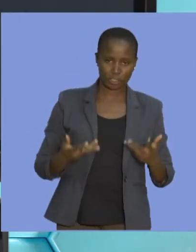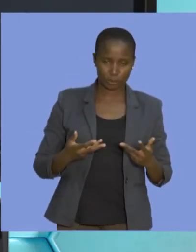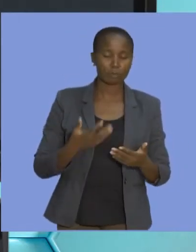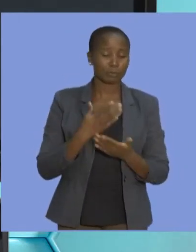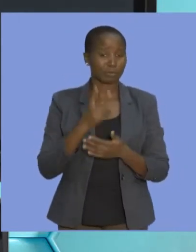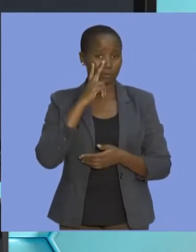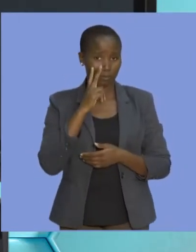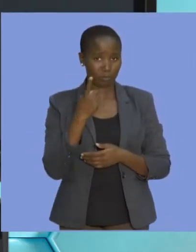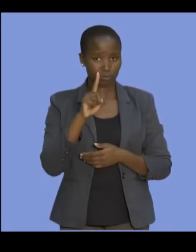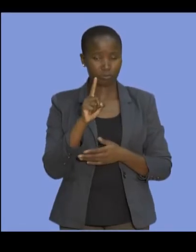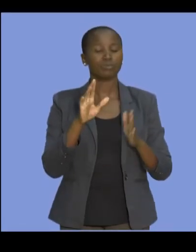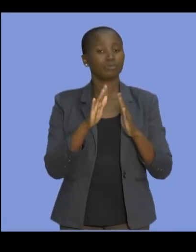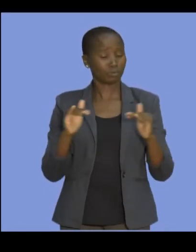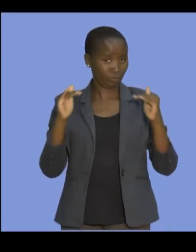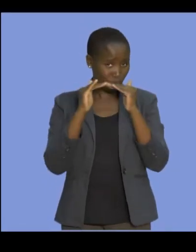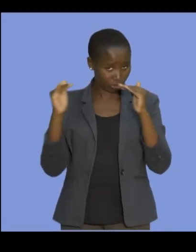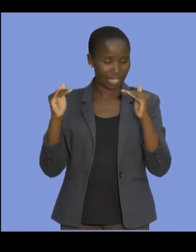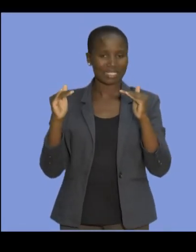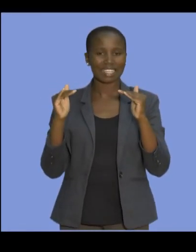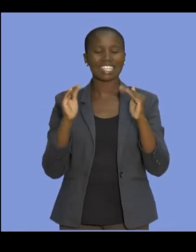deviation we're talking about.